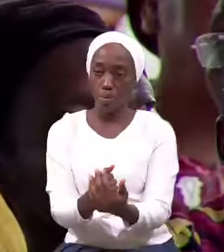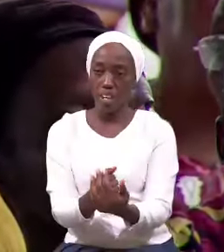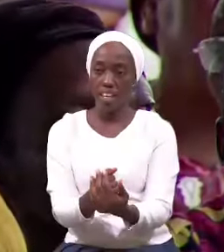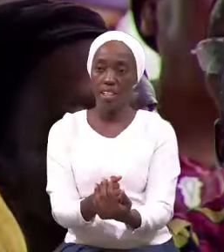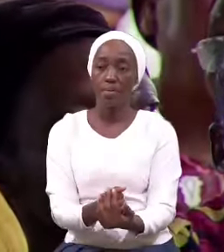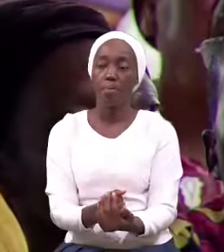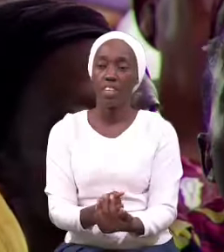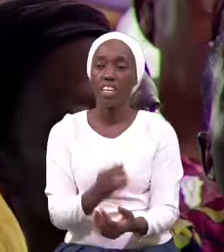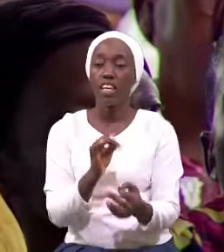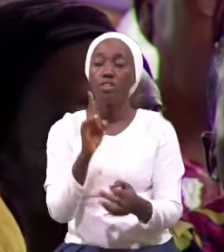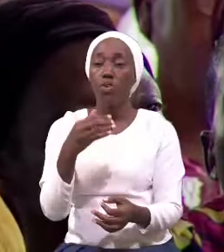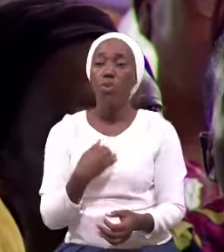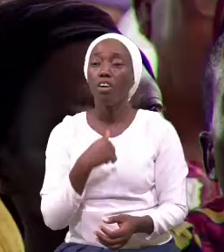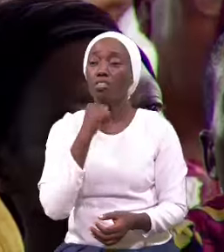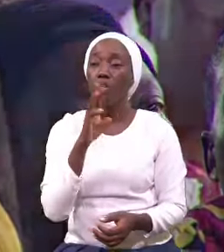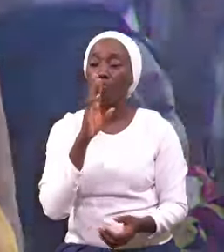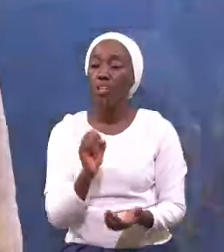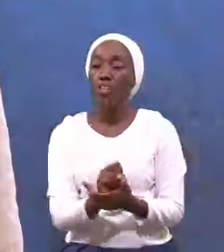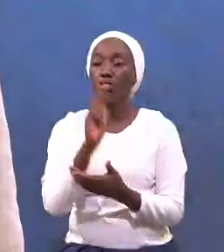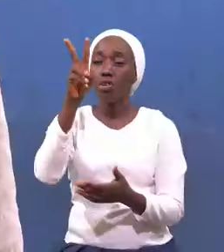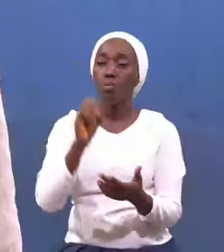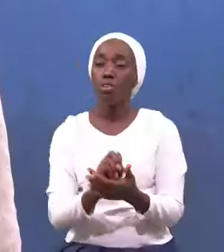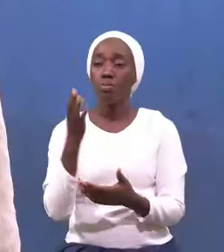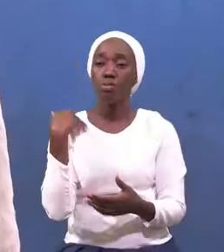If you have not been jumping before, you will jump.